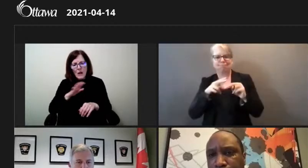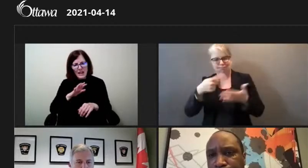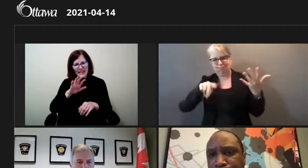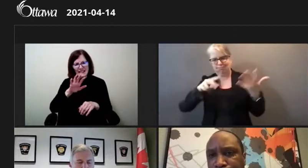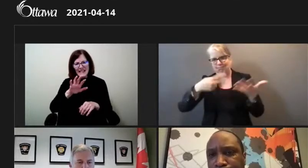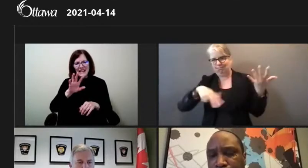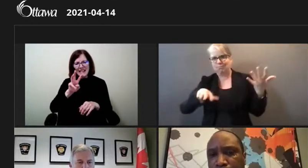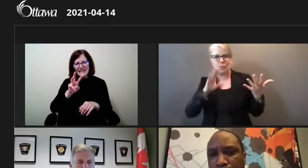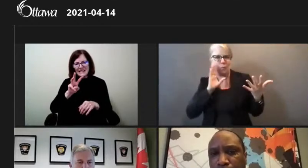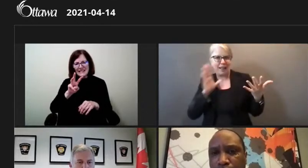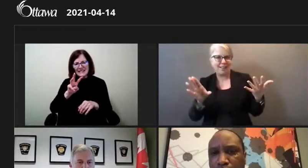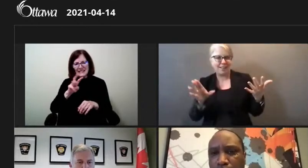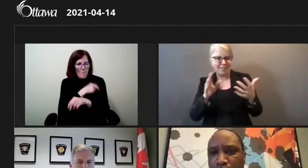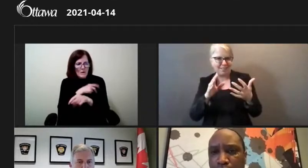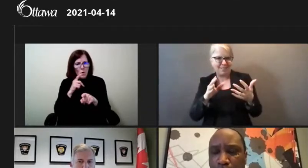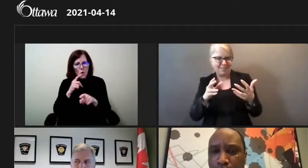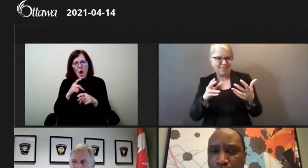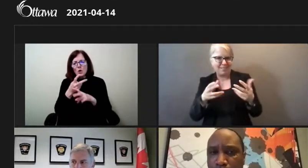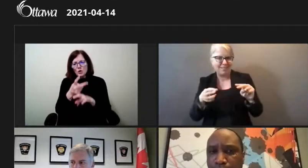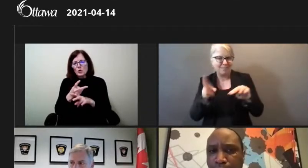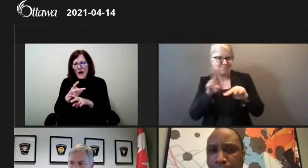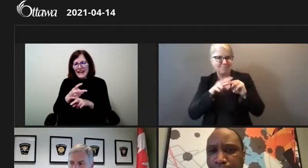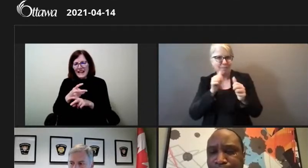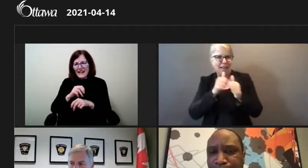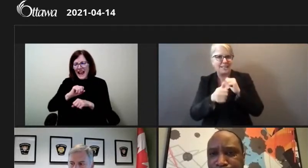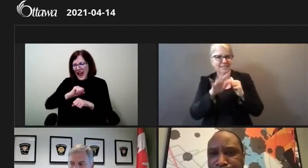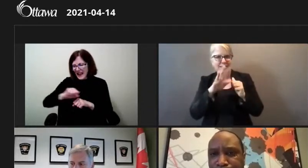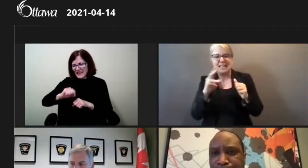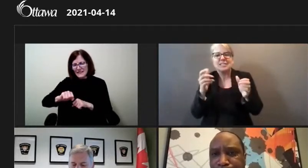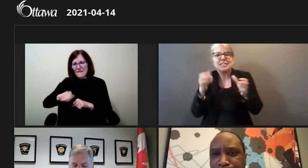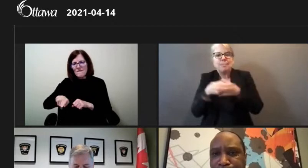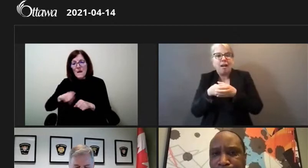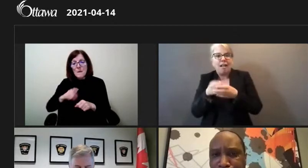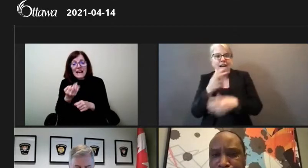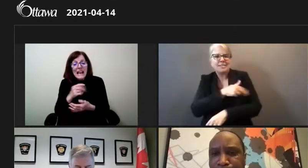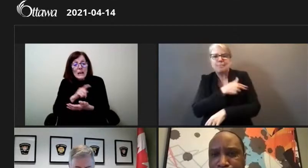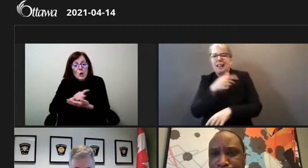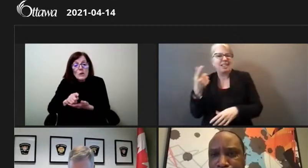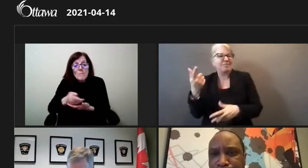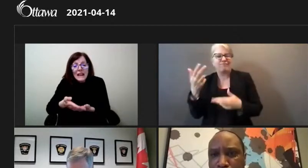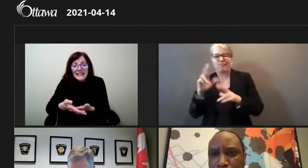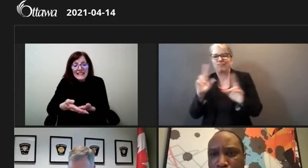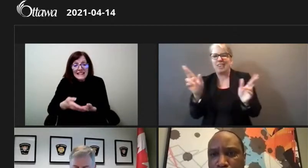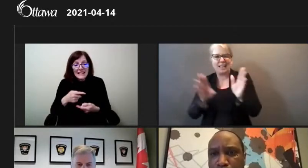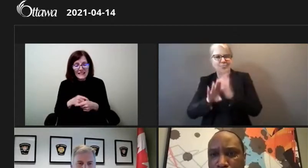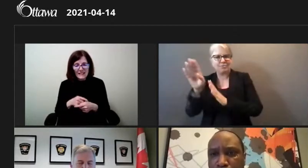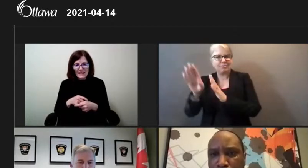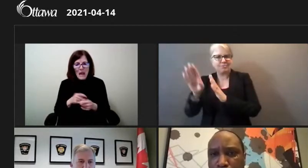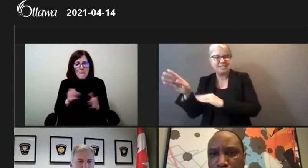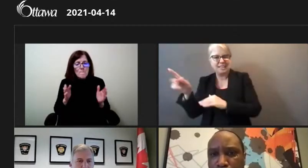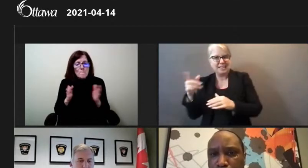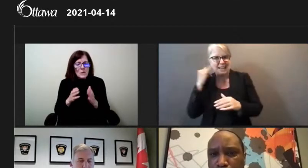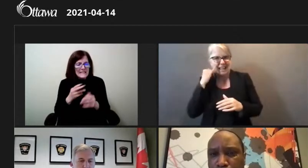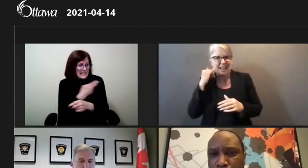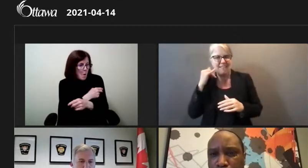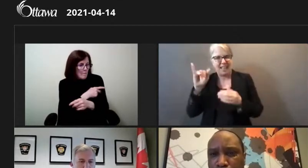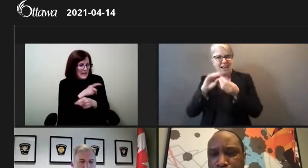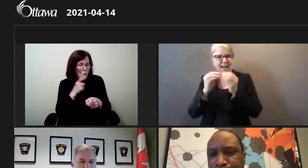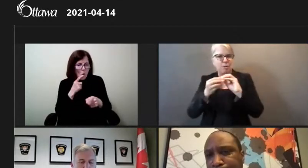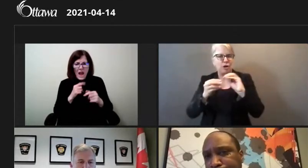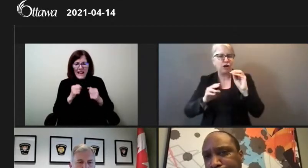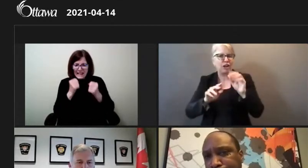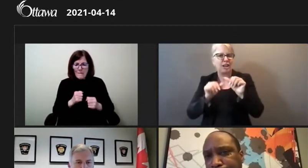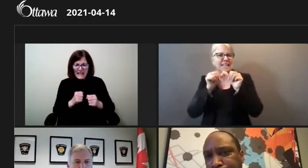two. And, you know, the smaller hospitals, they'll be exceeded if this trend continues. And part of it's